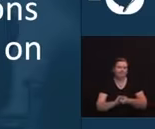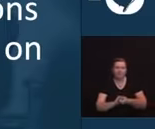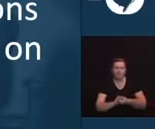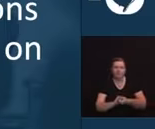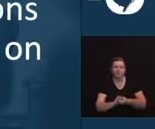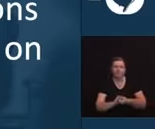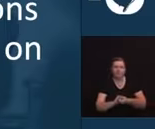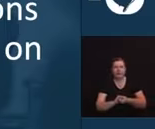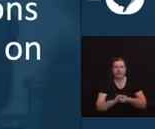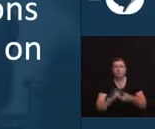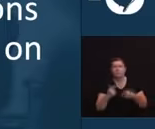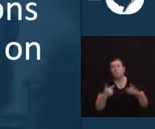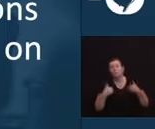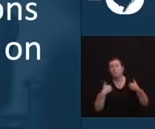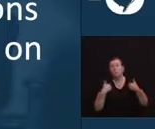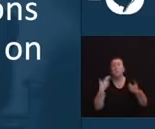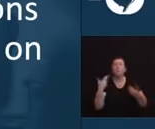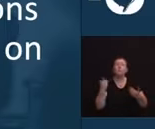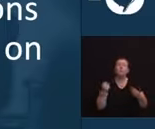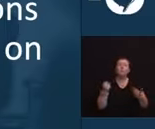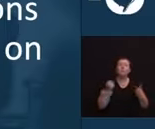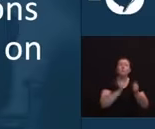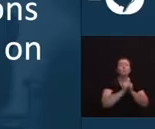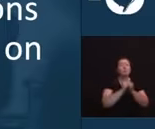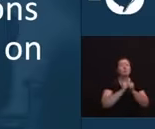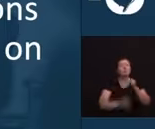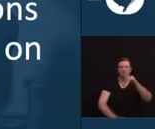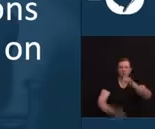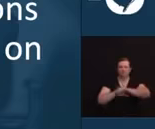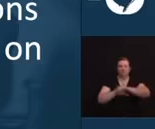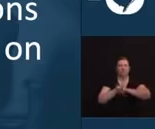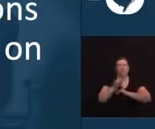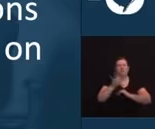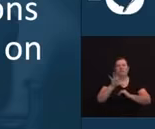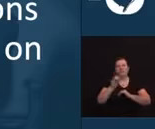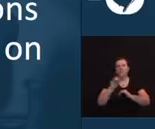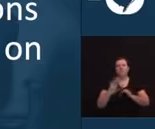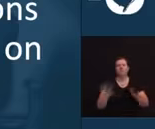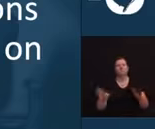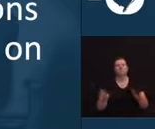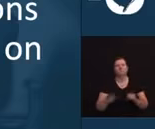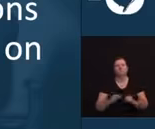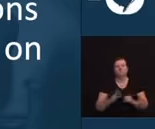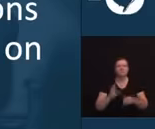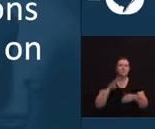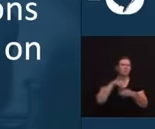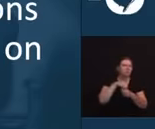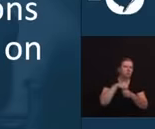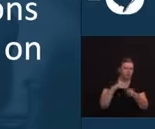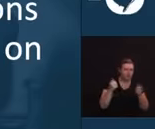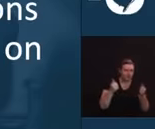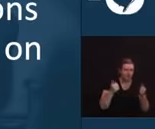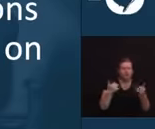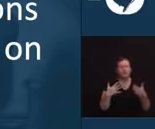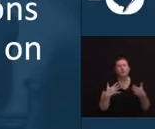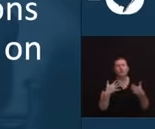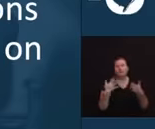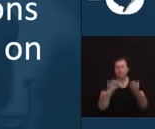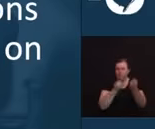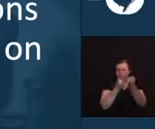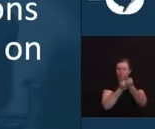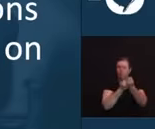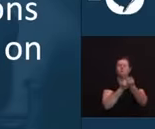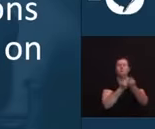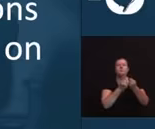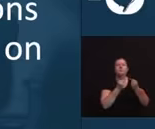the 150-person limit includes players, coaches, and other team personnel and officials. So the number